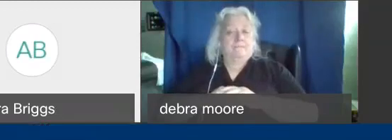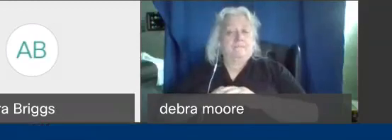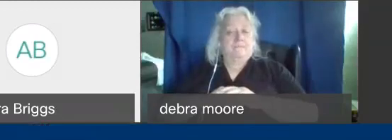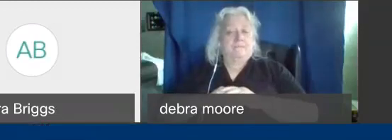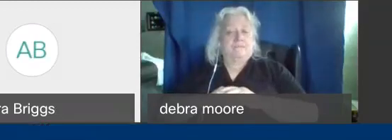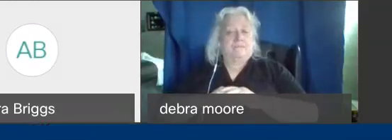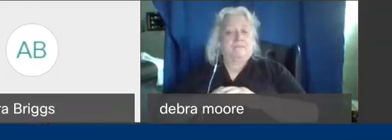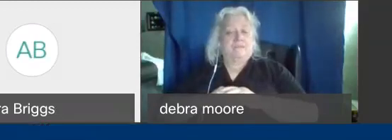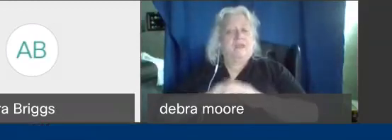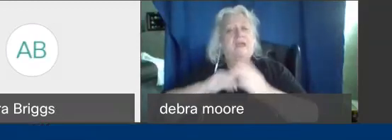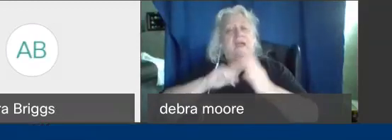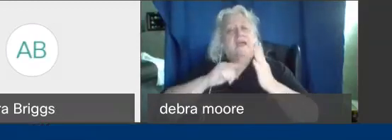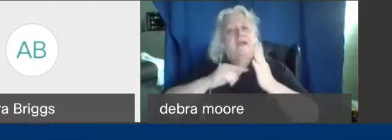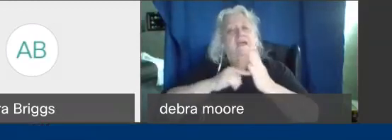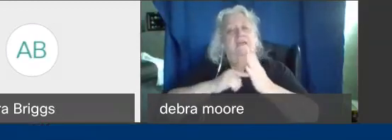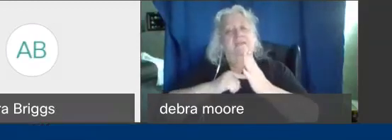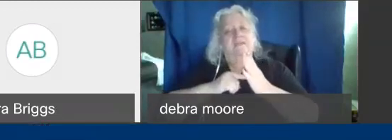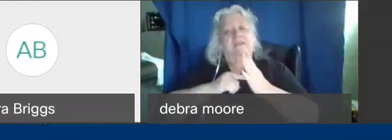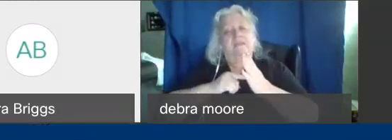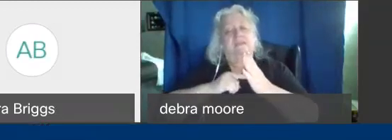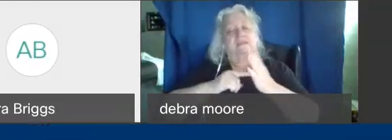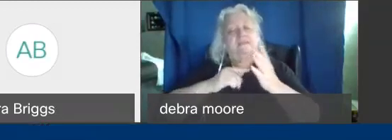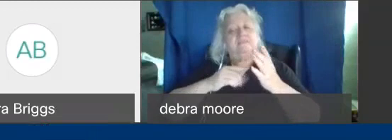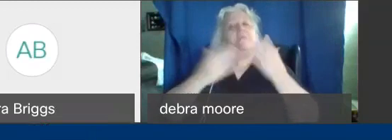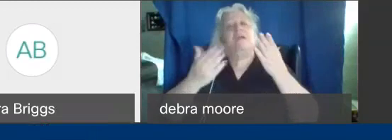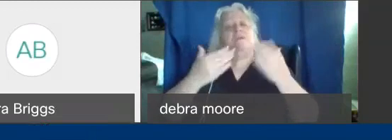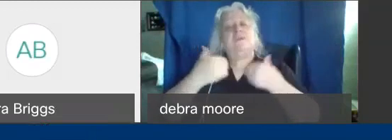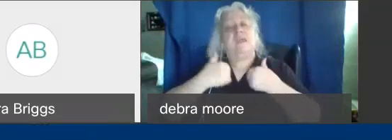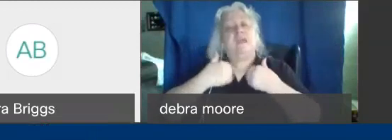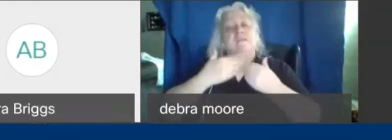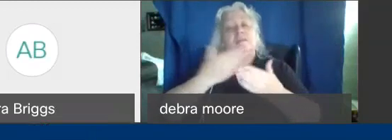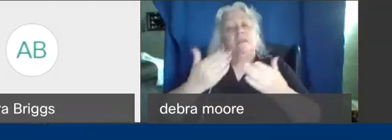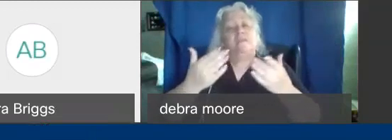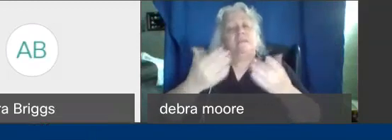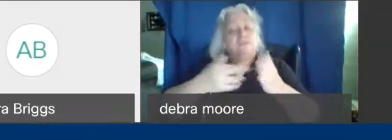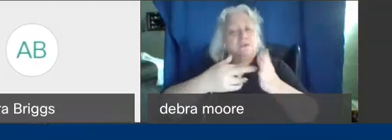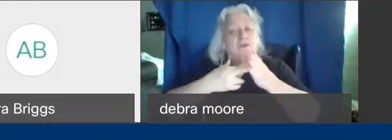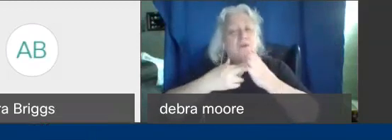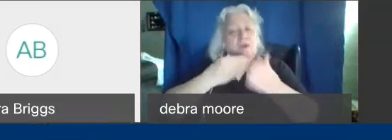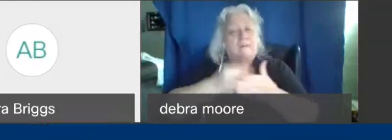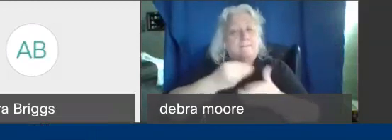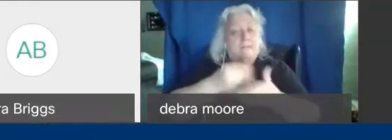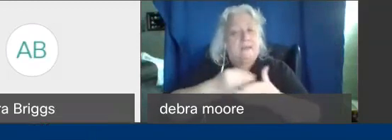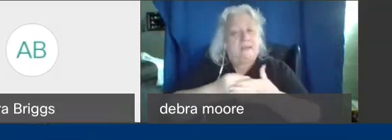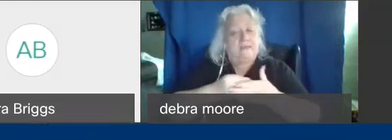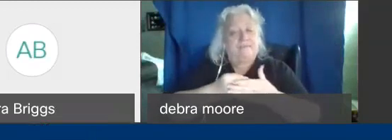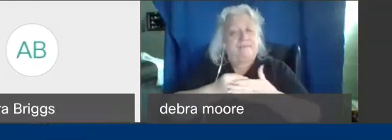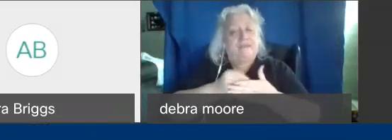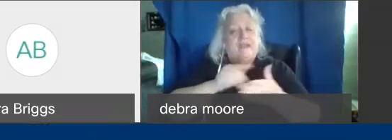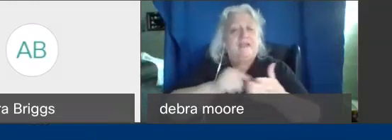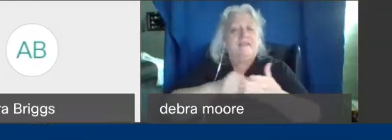events that will require any use of funds, please make sure to complete the RSO fund request form. This is